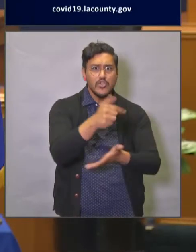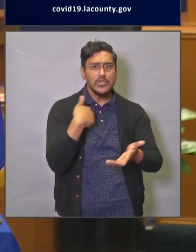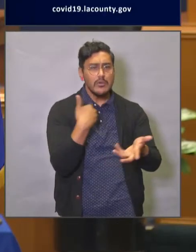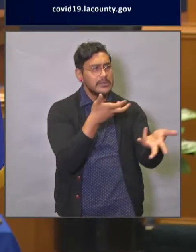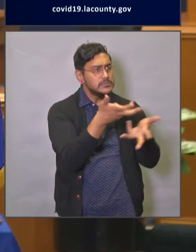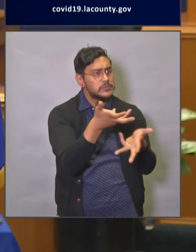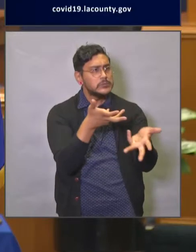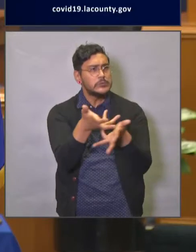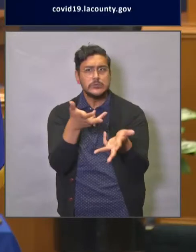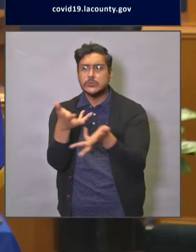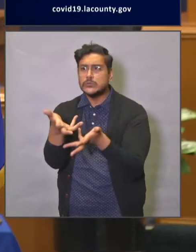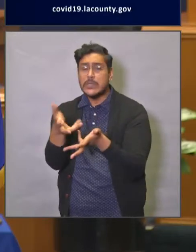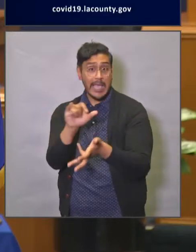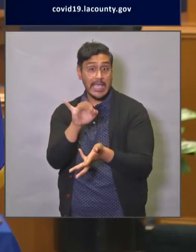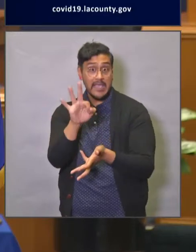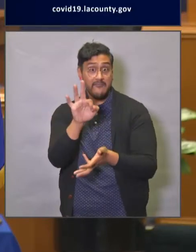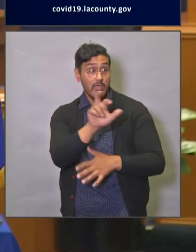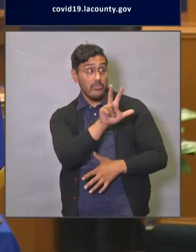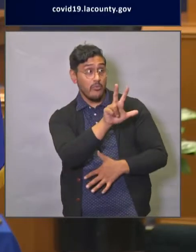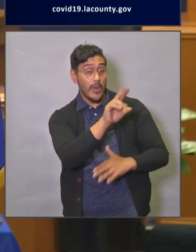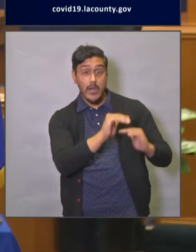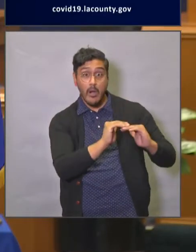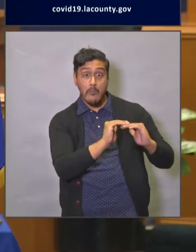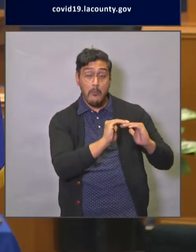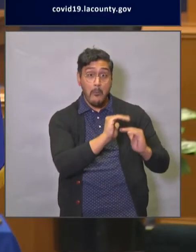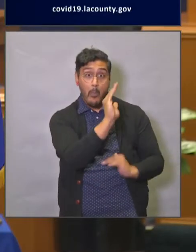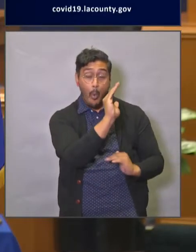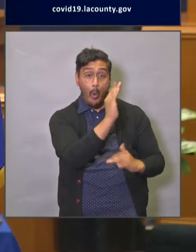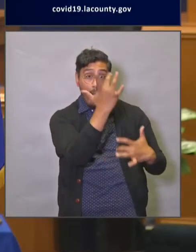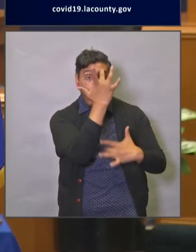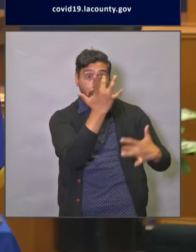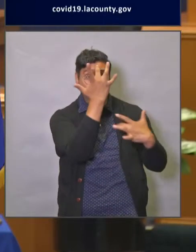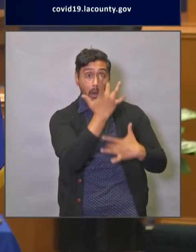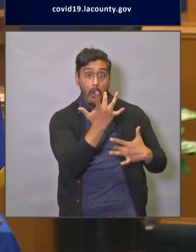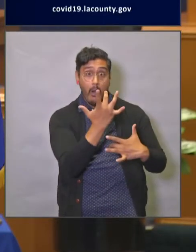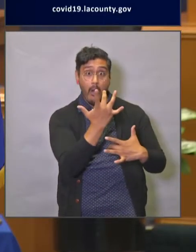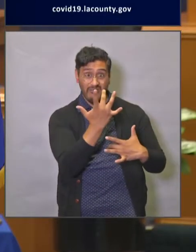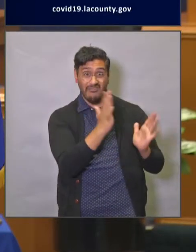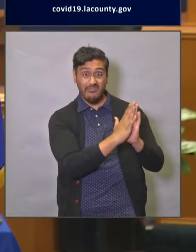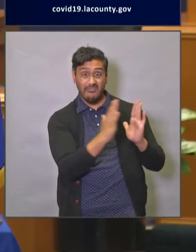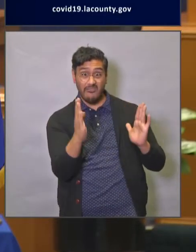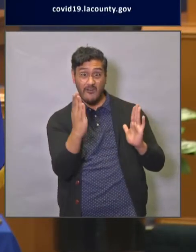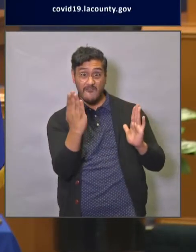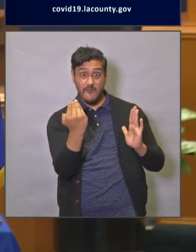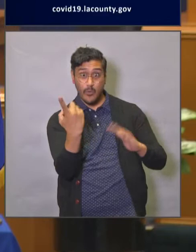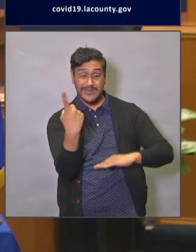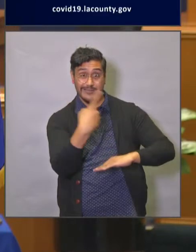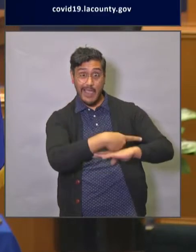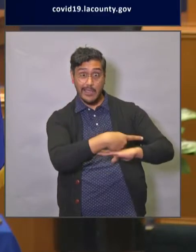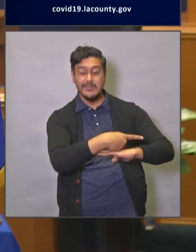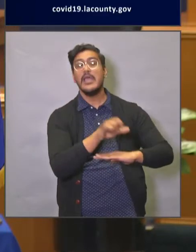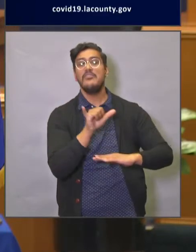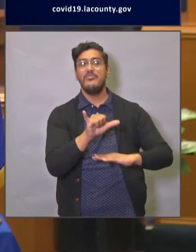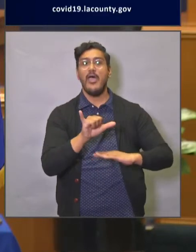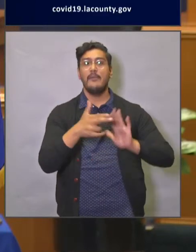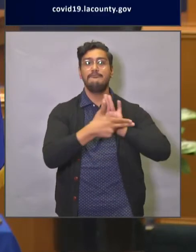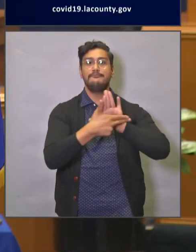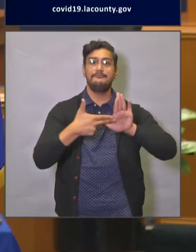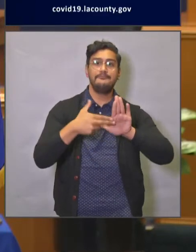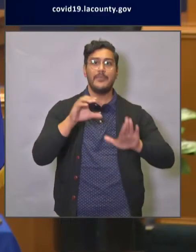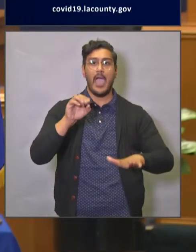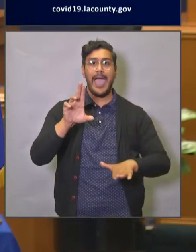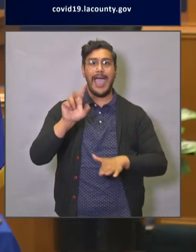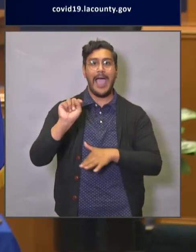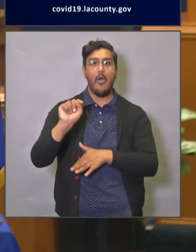or more cases over 14 days, they report to us. That's an outbreak, and we have a team that investigates all of the outbreaks. So we're